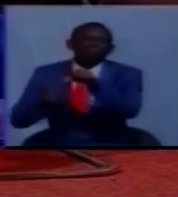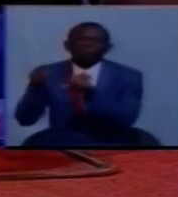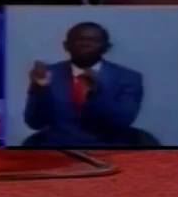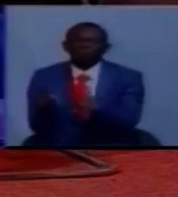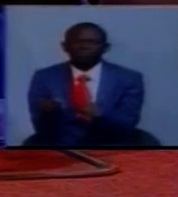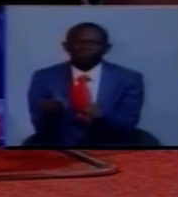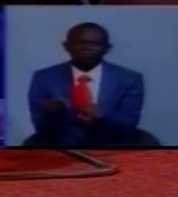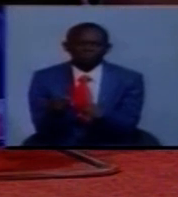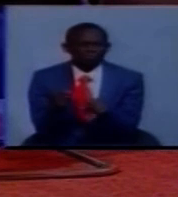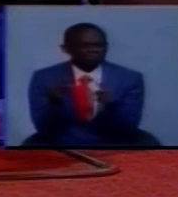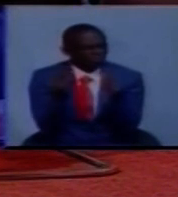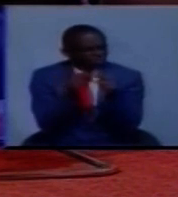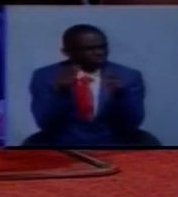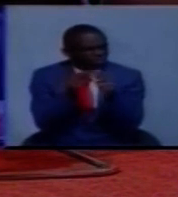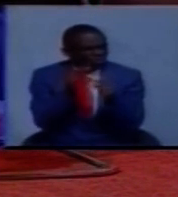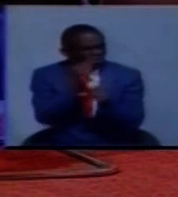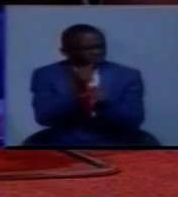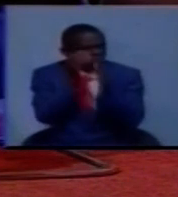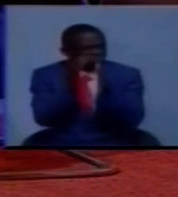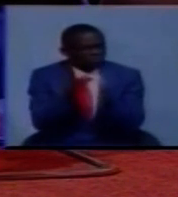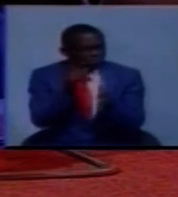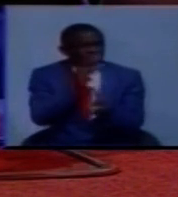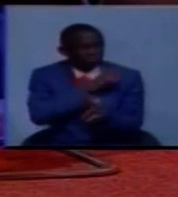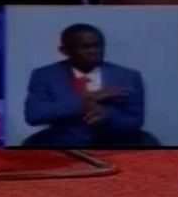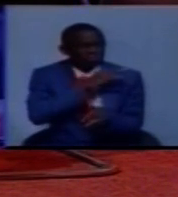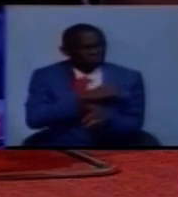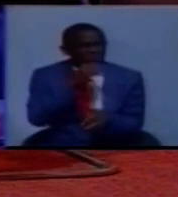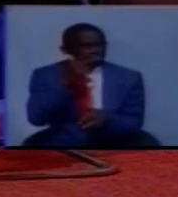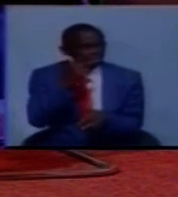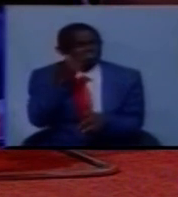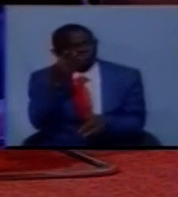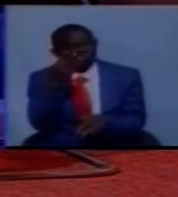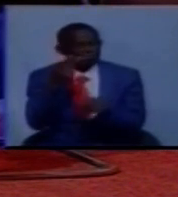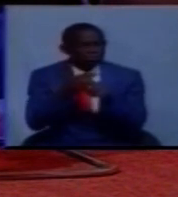are guaranteed they can get regular income for 3 months, 4 months.